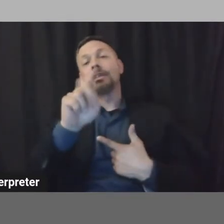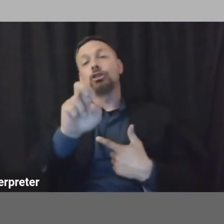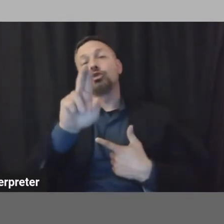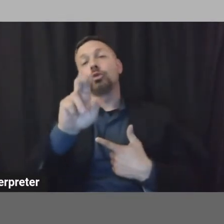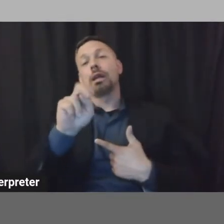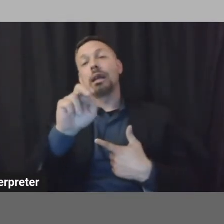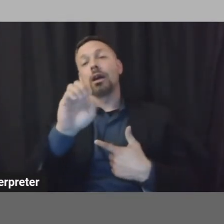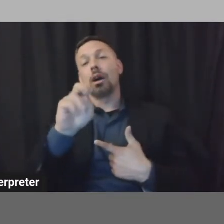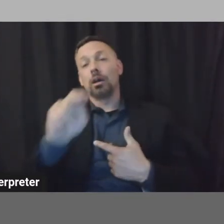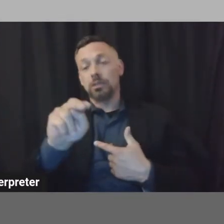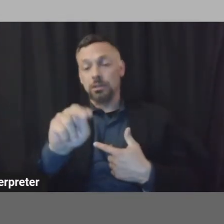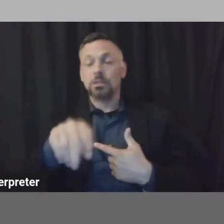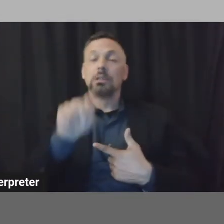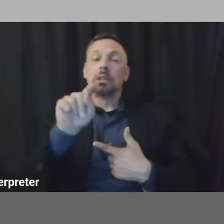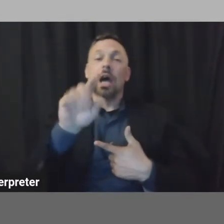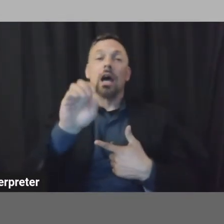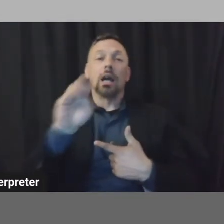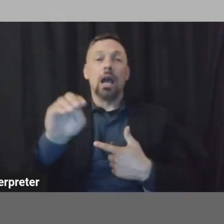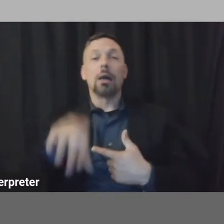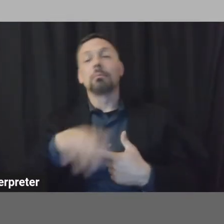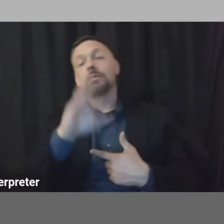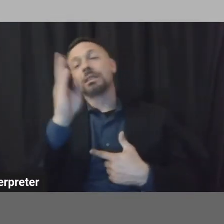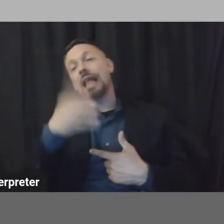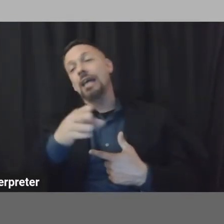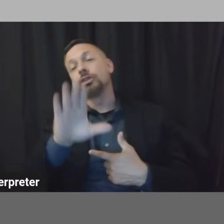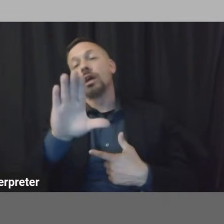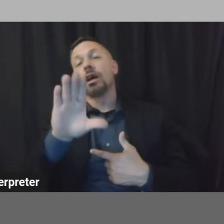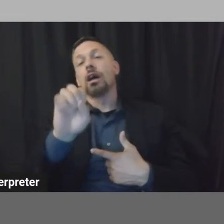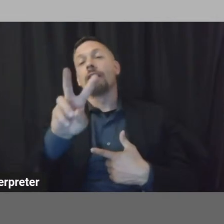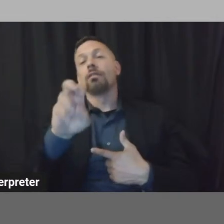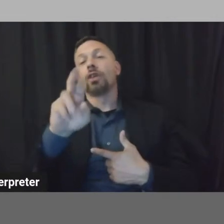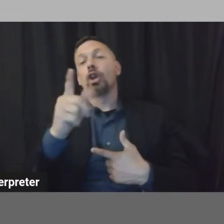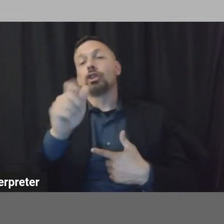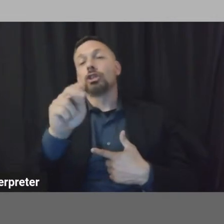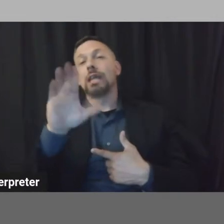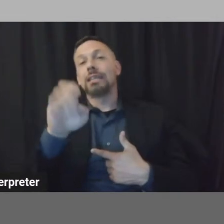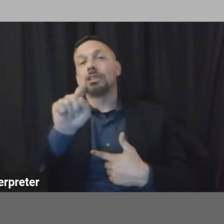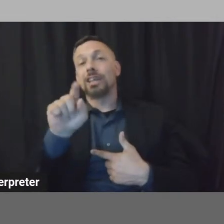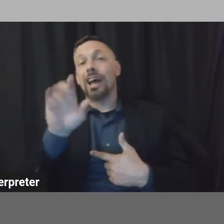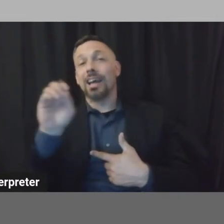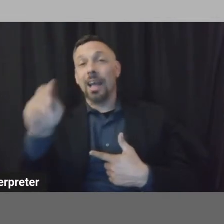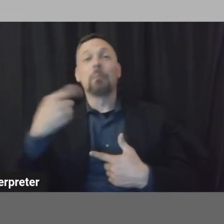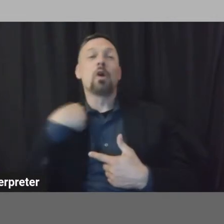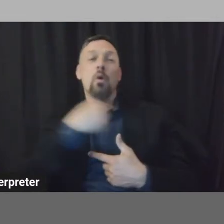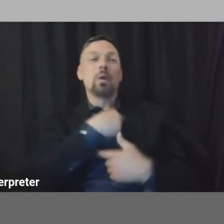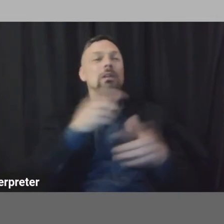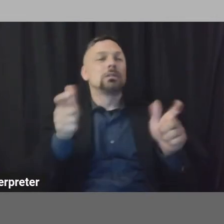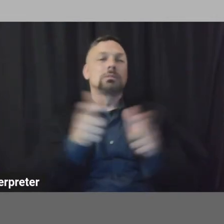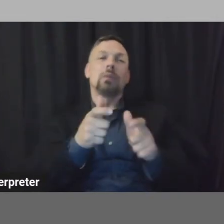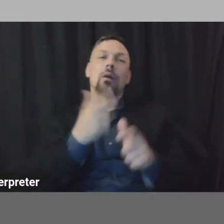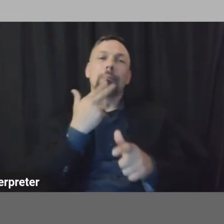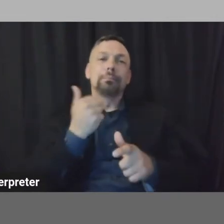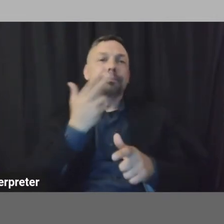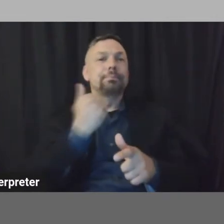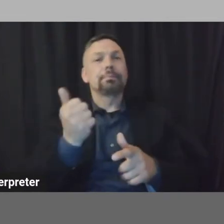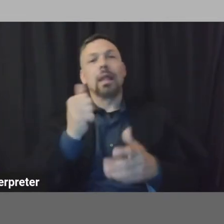patreon.com/convergencemag. We are a small independent publication, and we really rely on folks like you to keep us